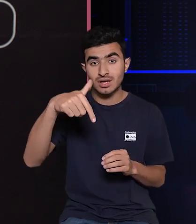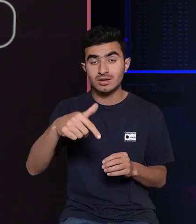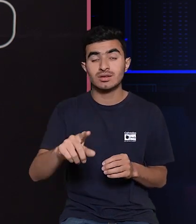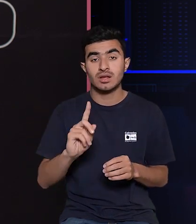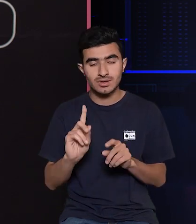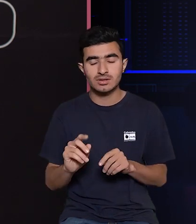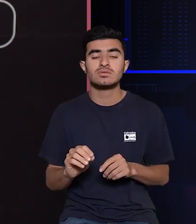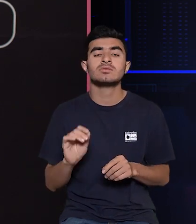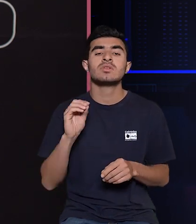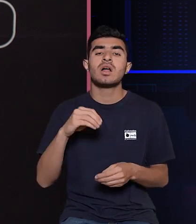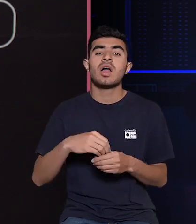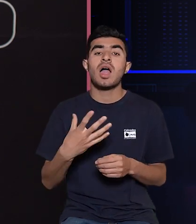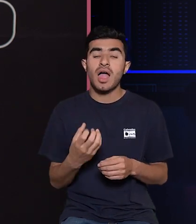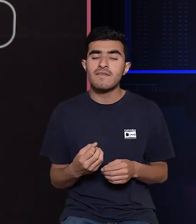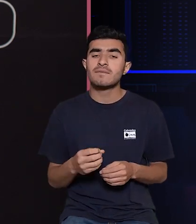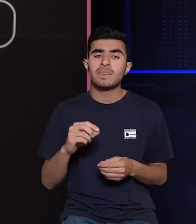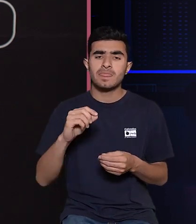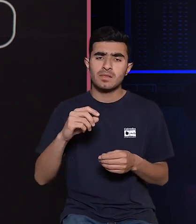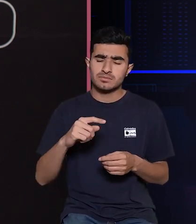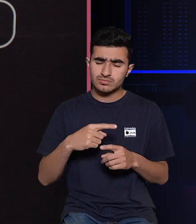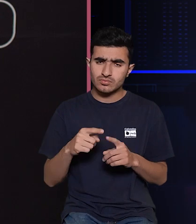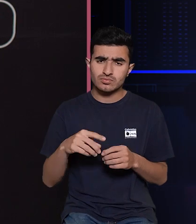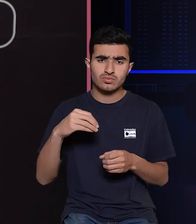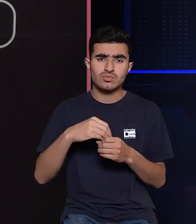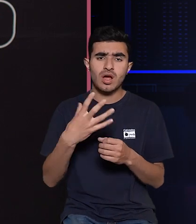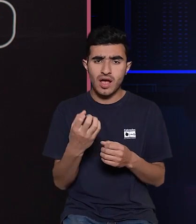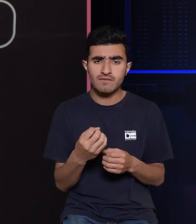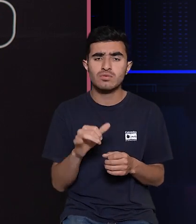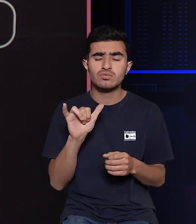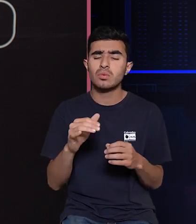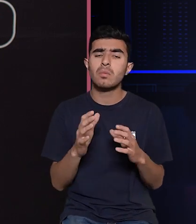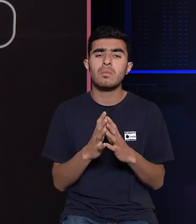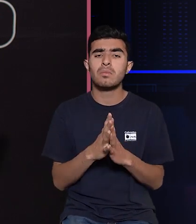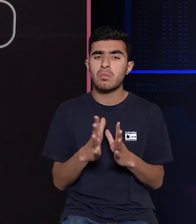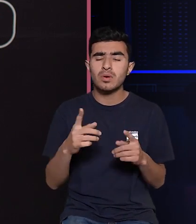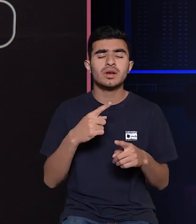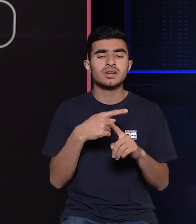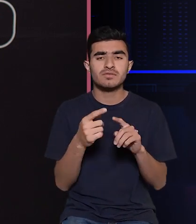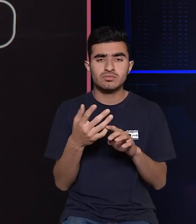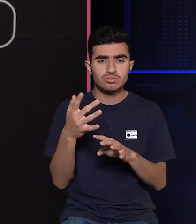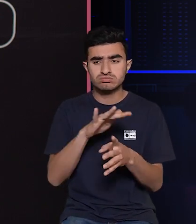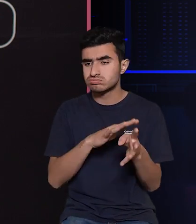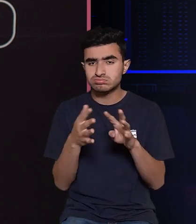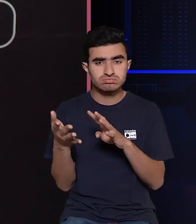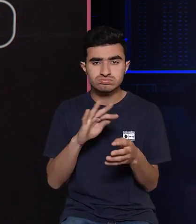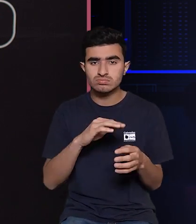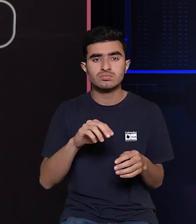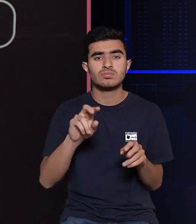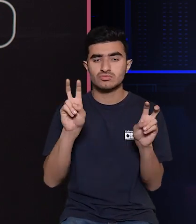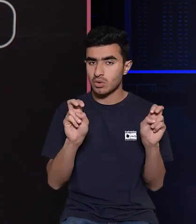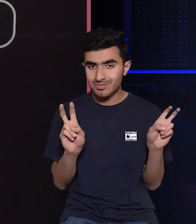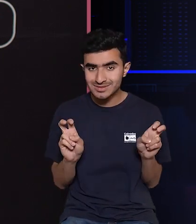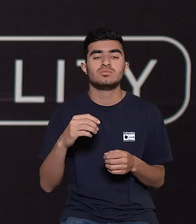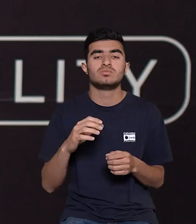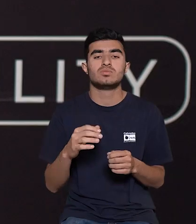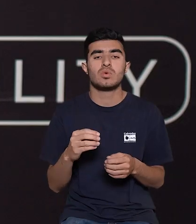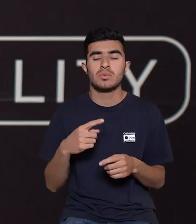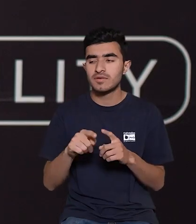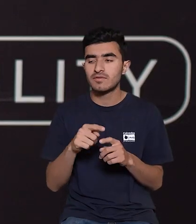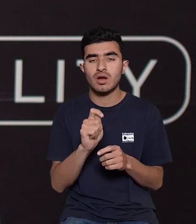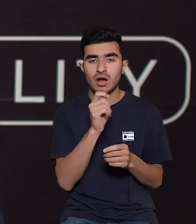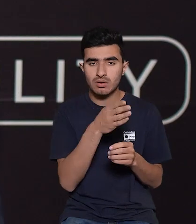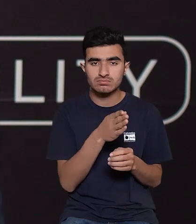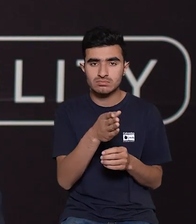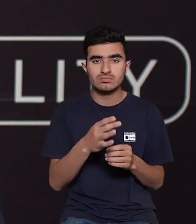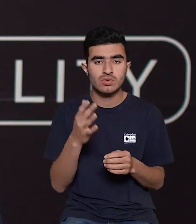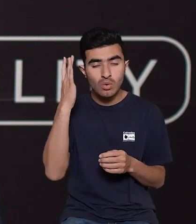stories. They are really cross-genre, although that term's now falling out of favor because literature